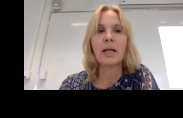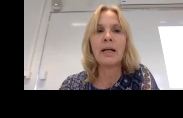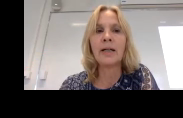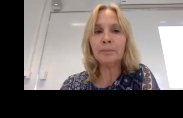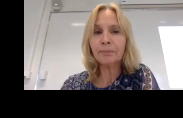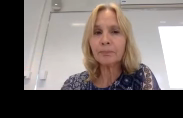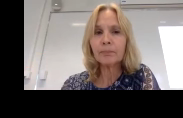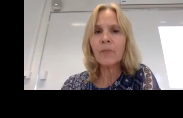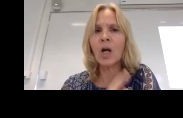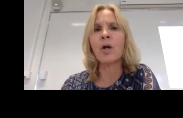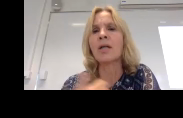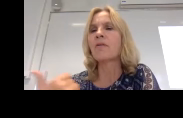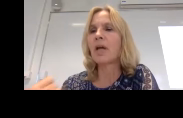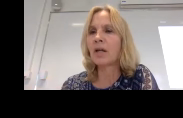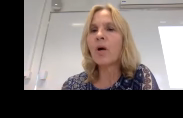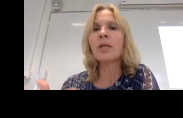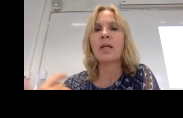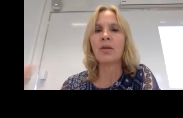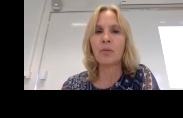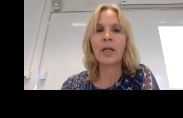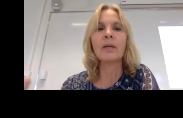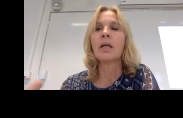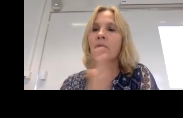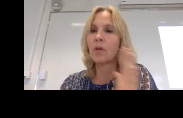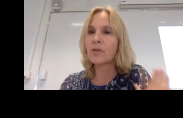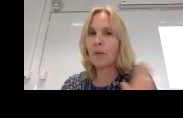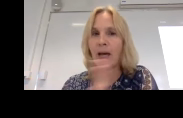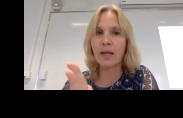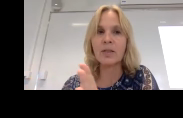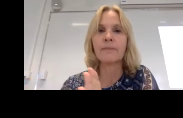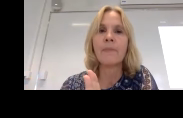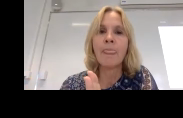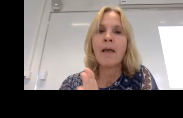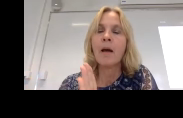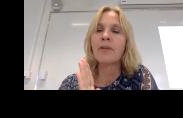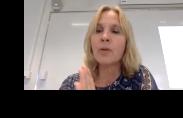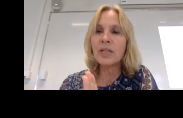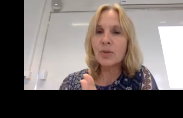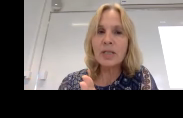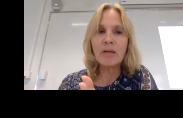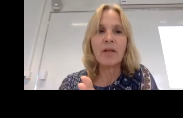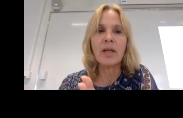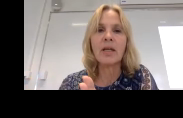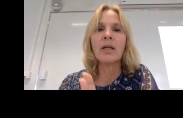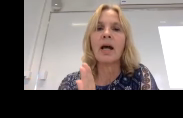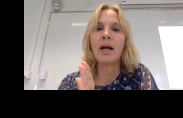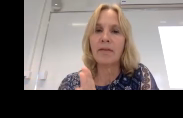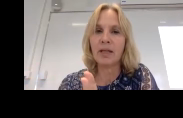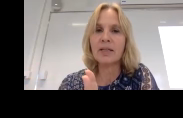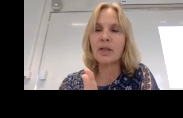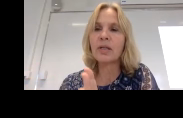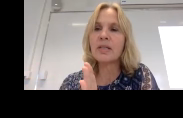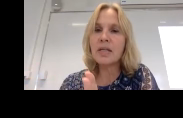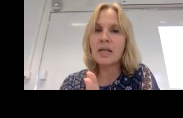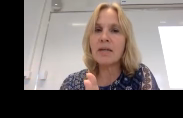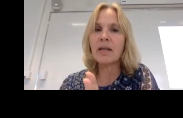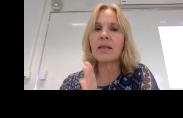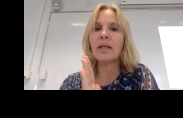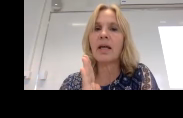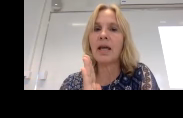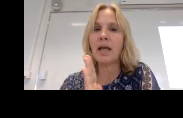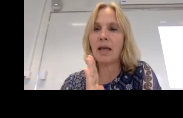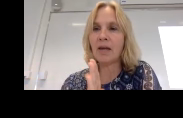condition are gone. So the N1, the N3, those have passed. But the most interesting thing, I think, is that you can